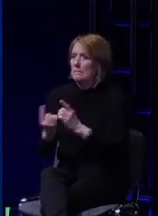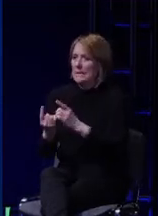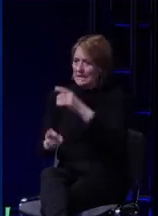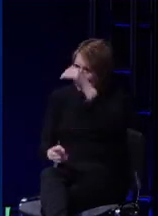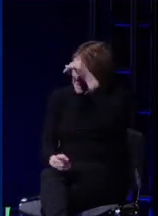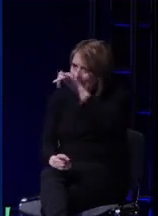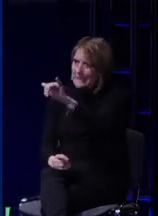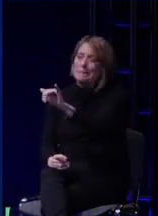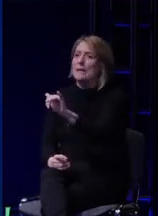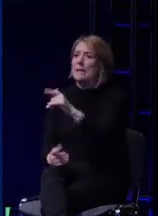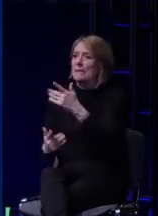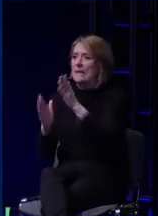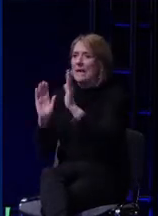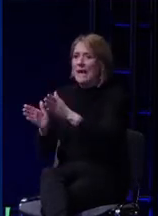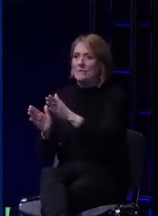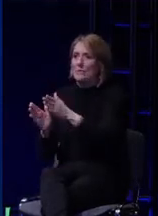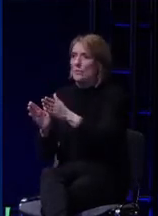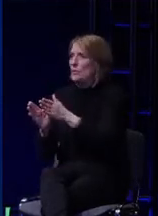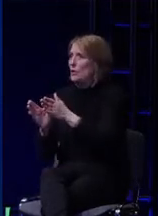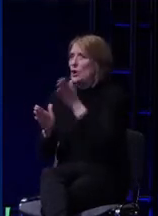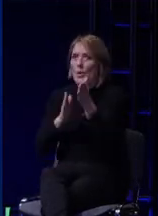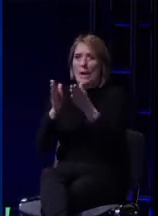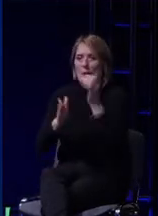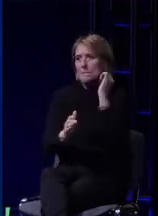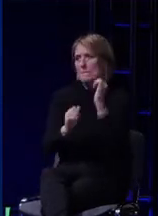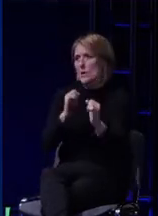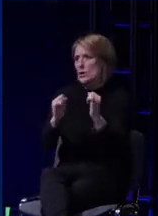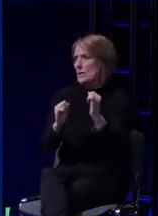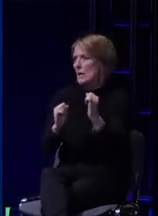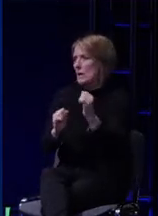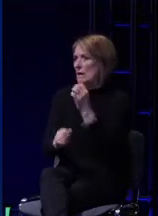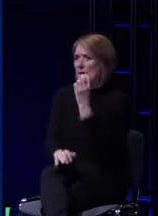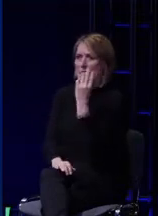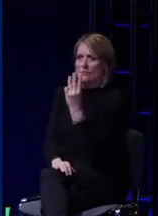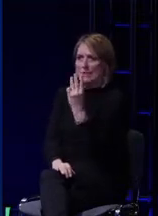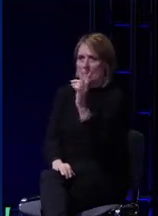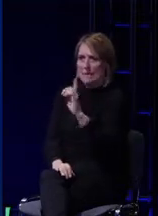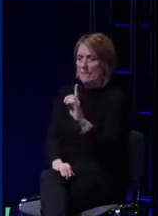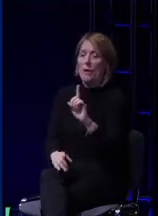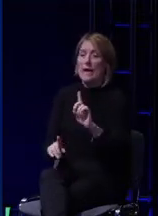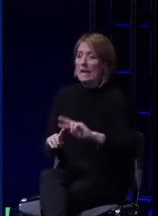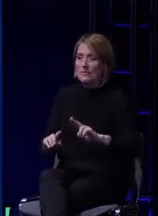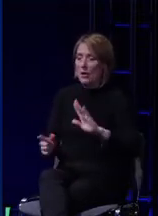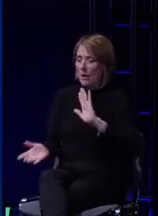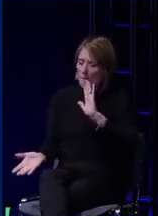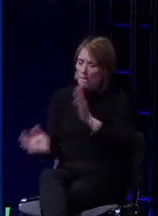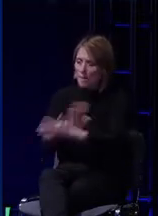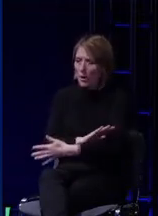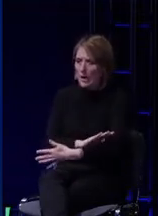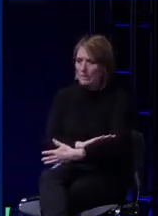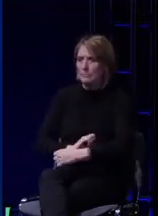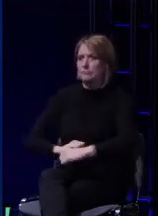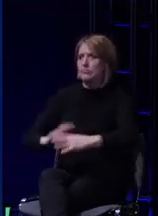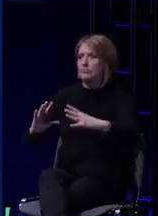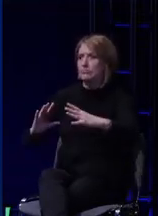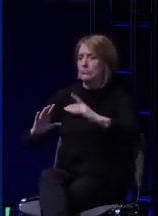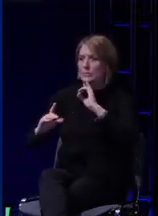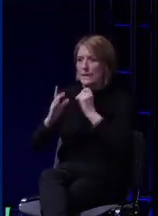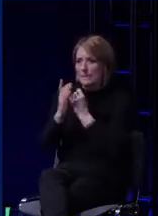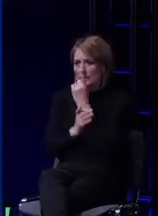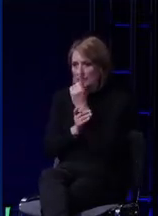demon, and then she has to go out and murder 3 people, or the apocalypse will happen. So